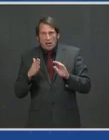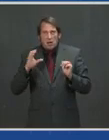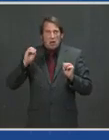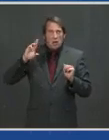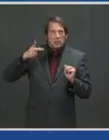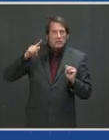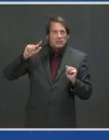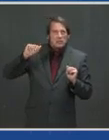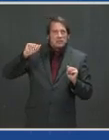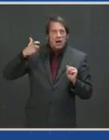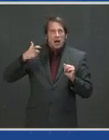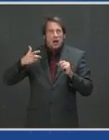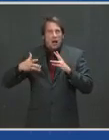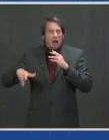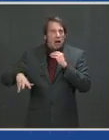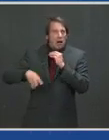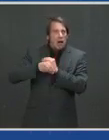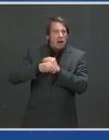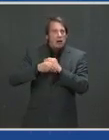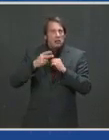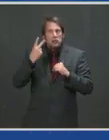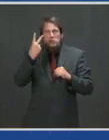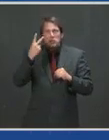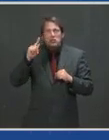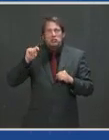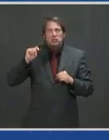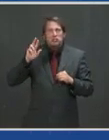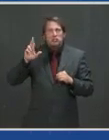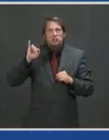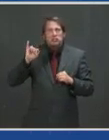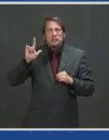trillion of the debt, the Trump tax cut,